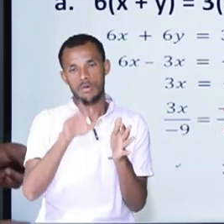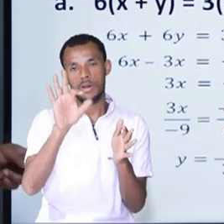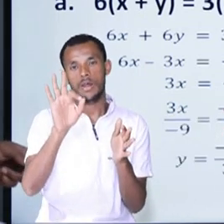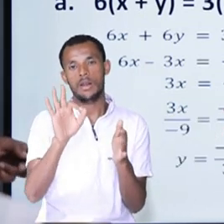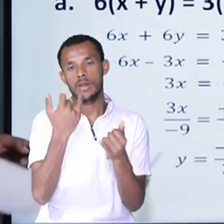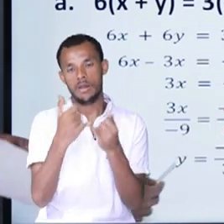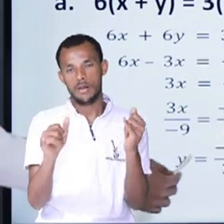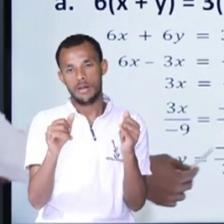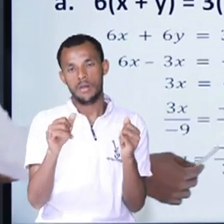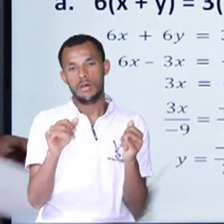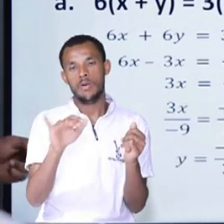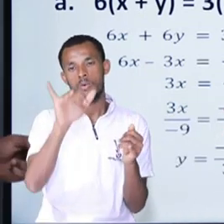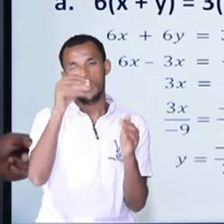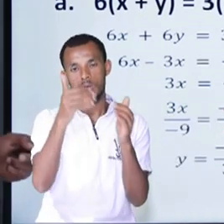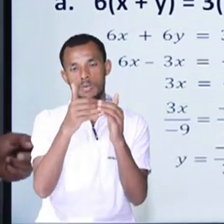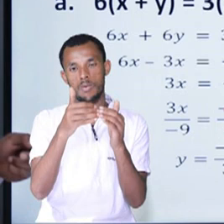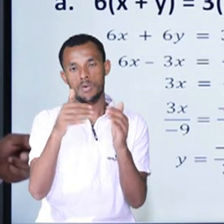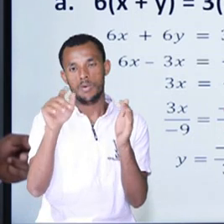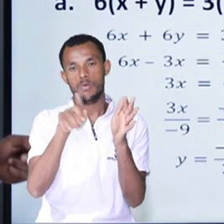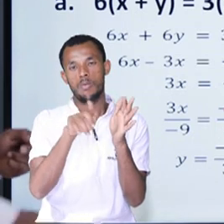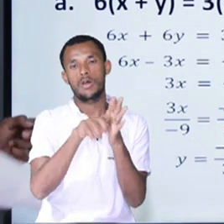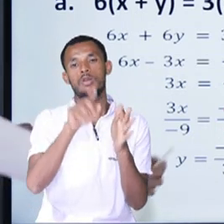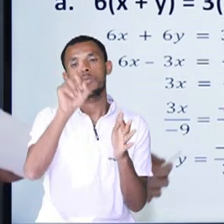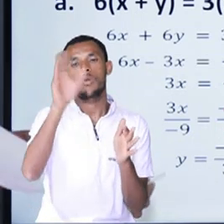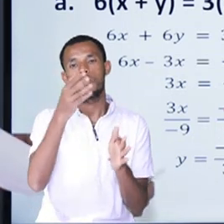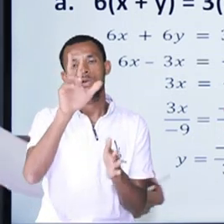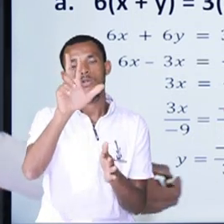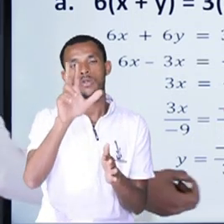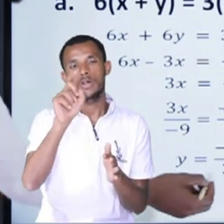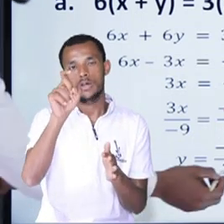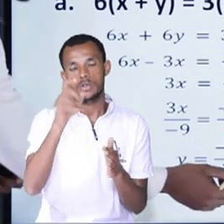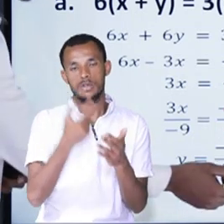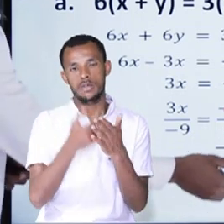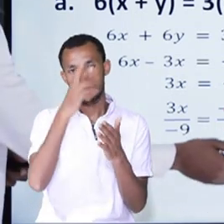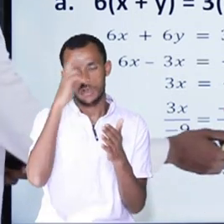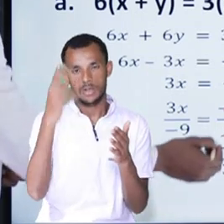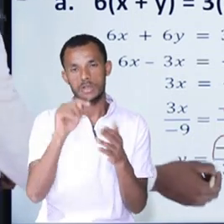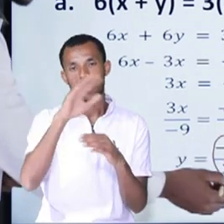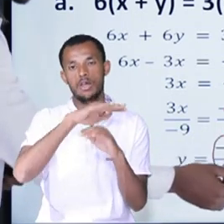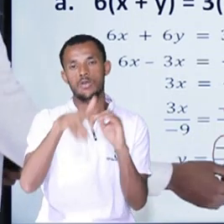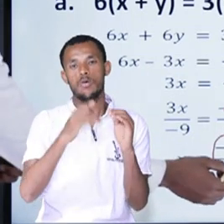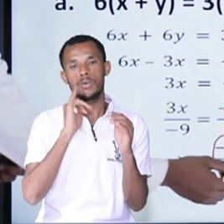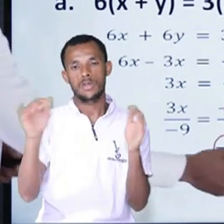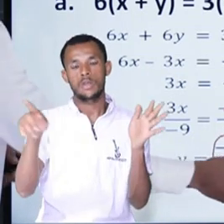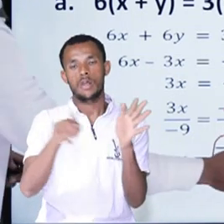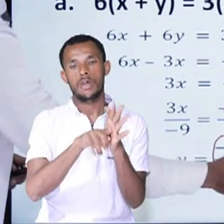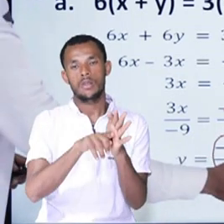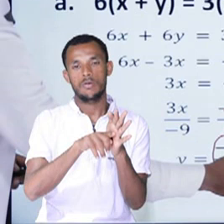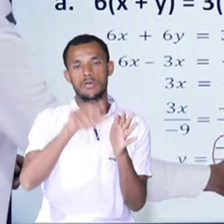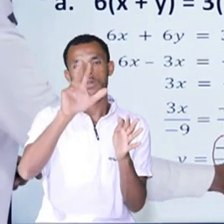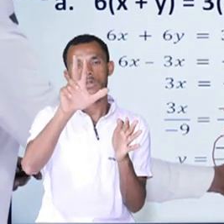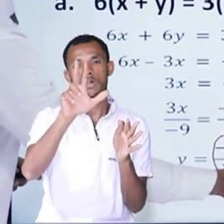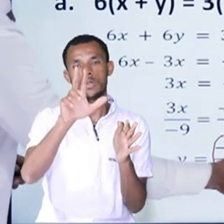by negative 9. Finally, y is equal to minus 1 over 3x. In this case, the slope is negative 3, but